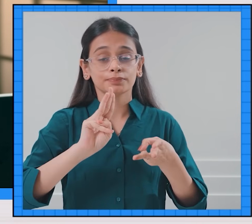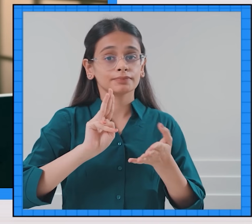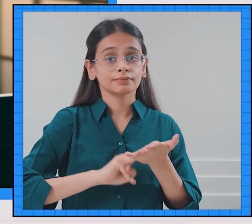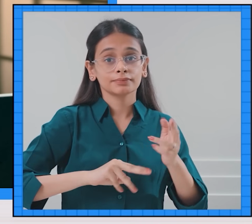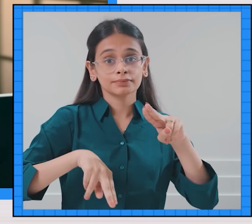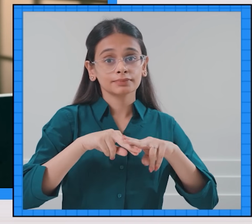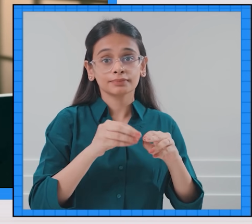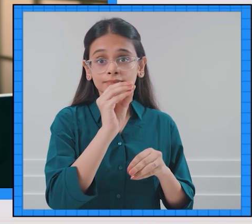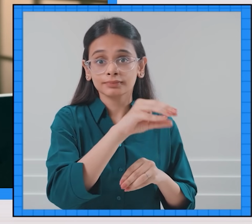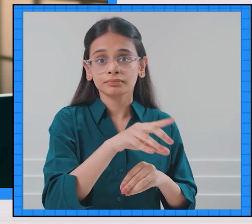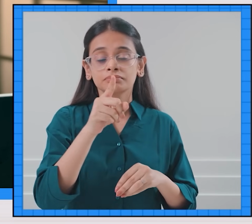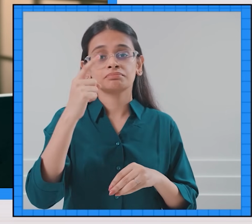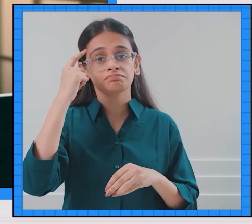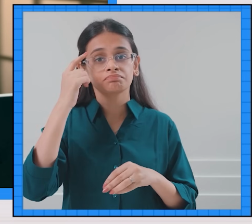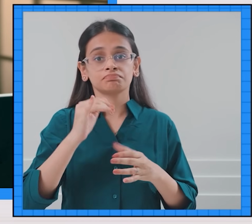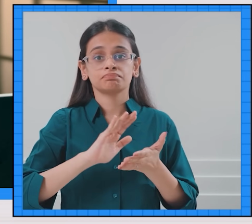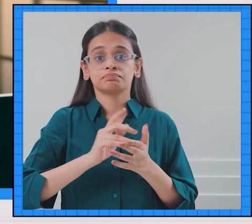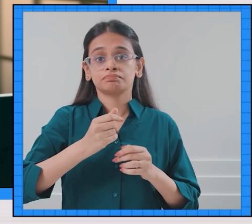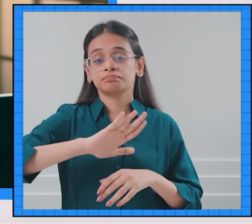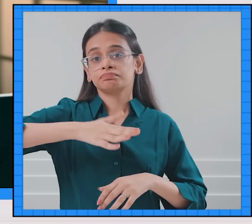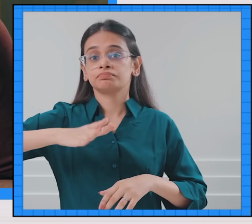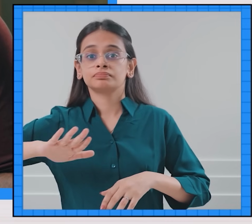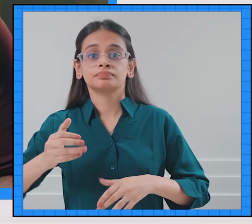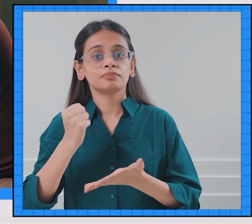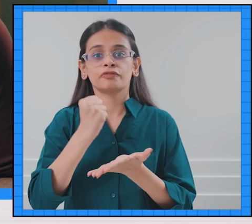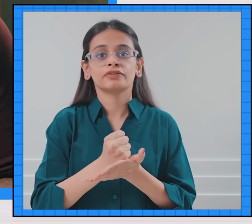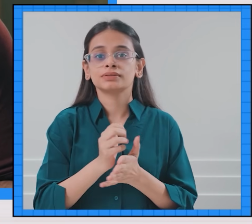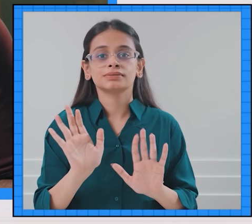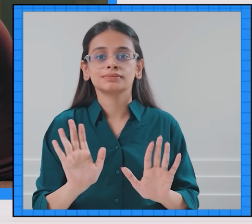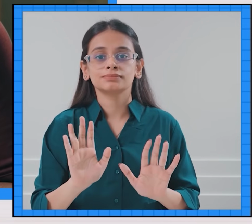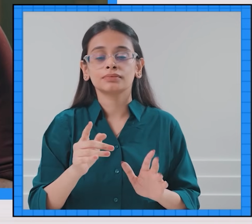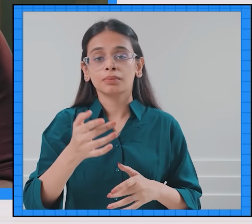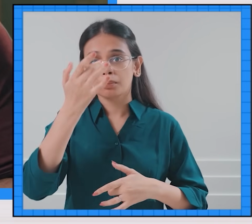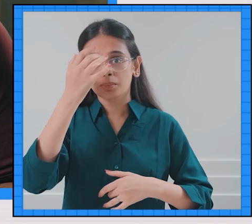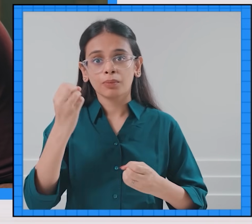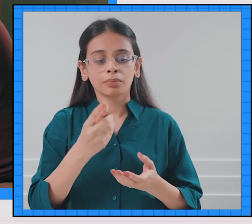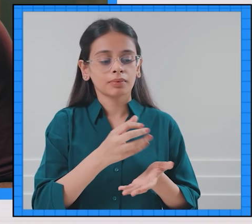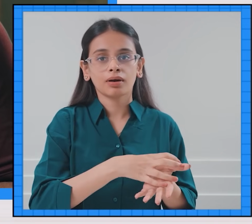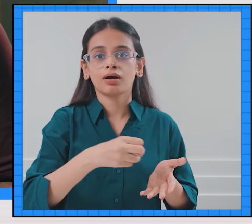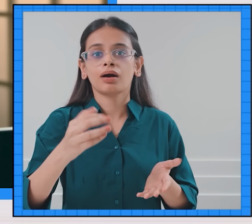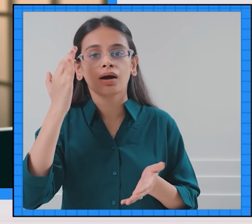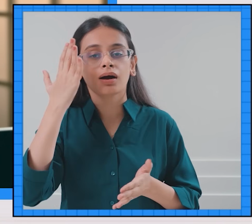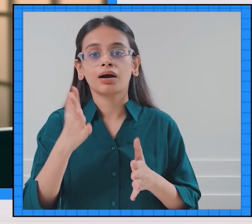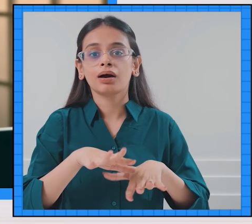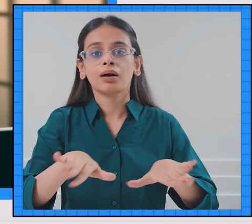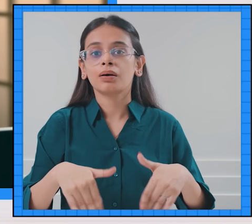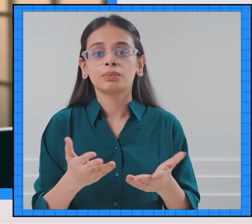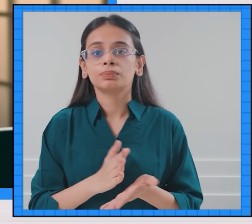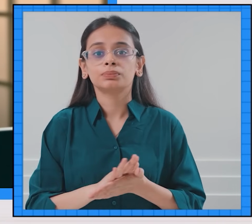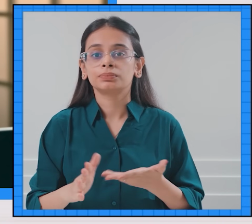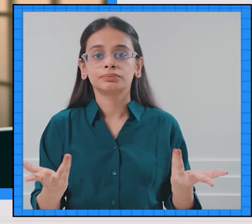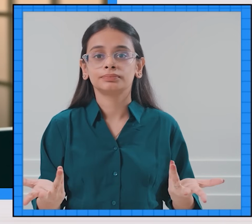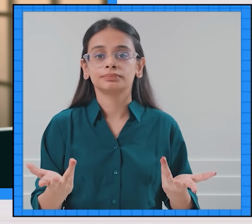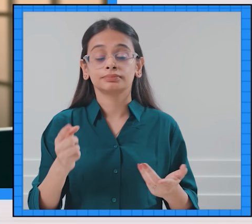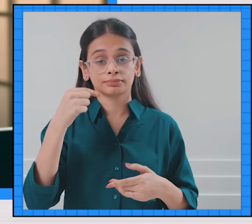fund means that you're inducing volatility in your funds, and this can be a fatal mistake in times of emergency. I would suggest you